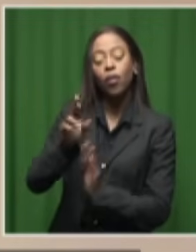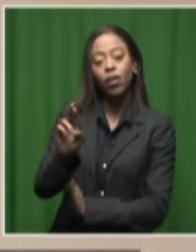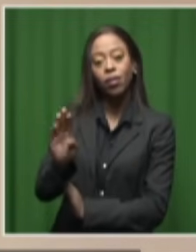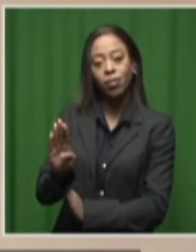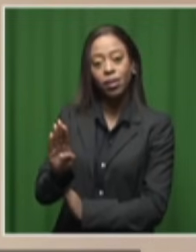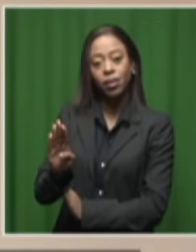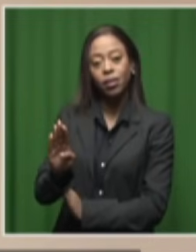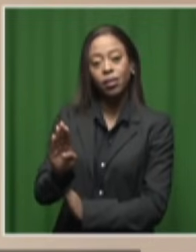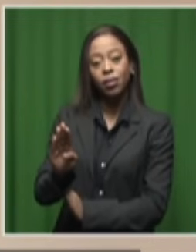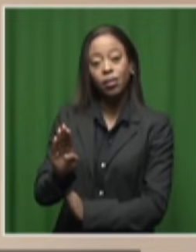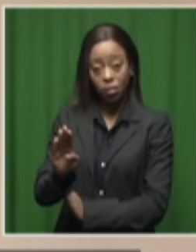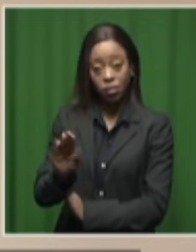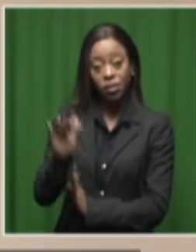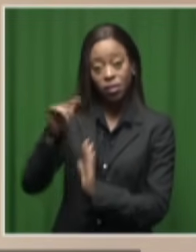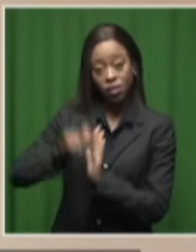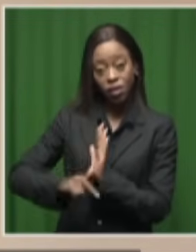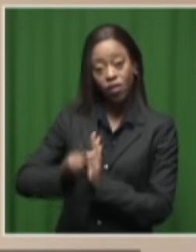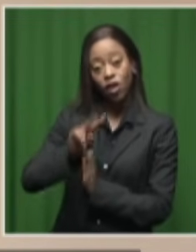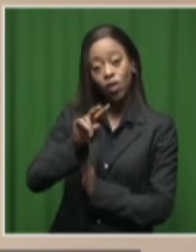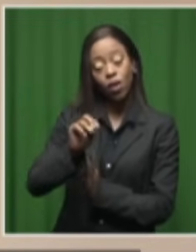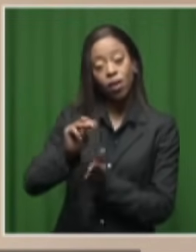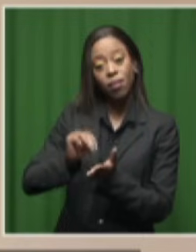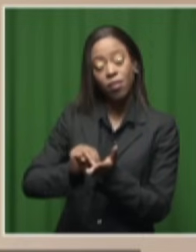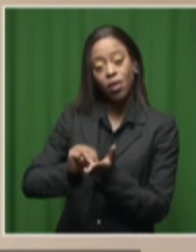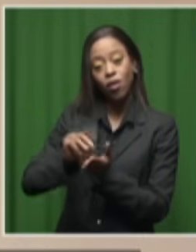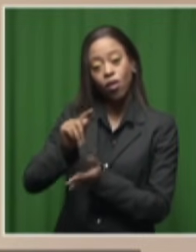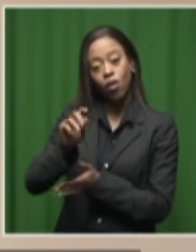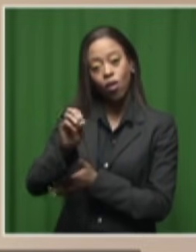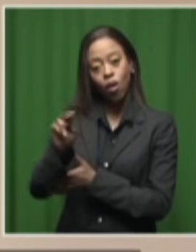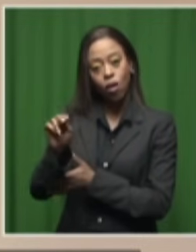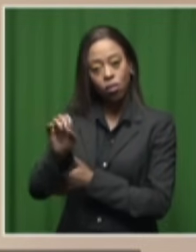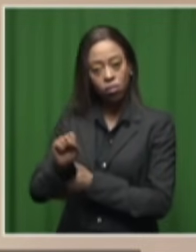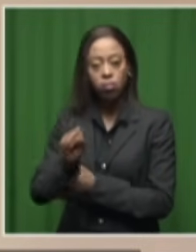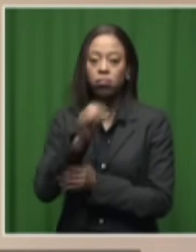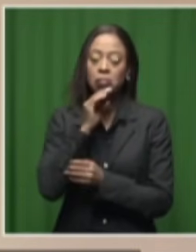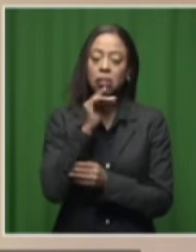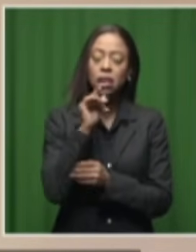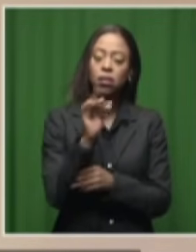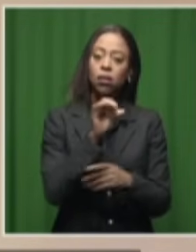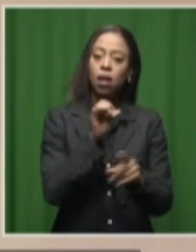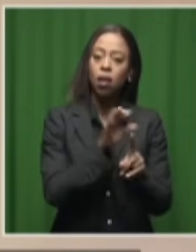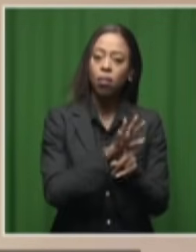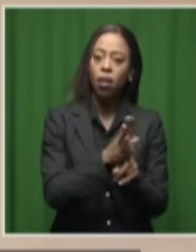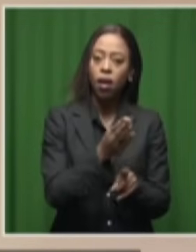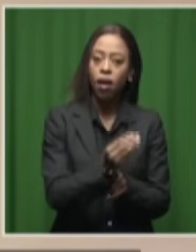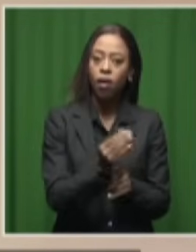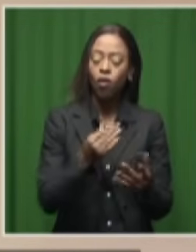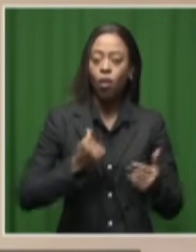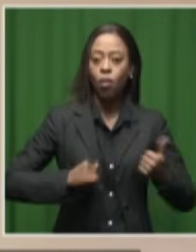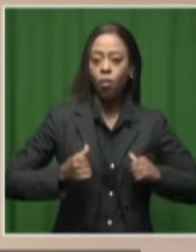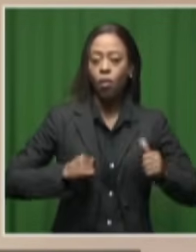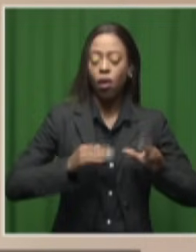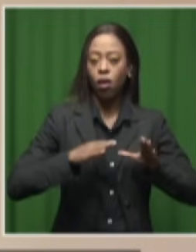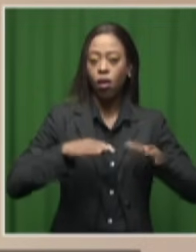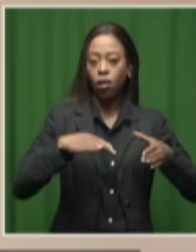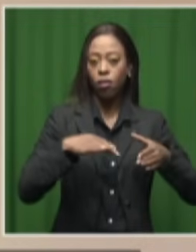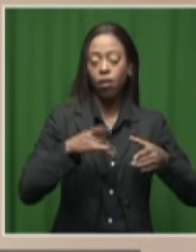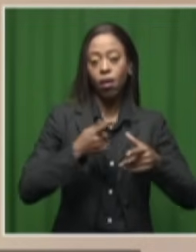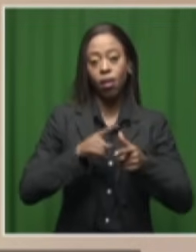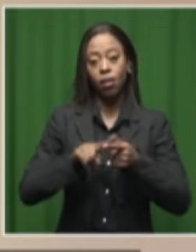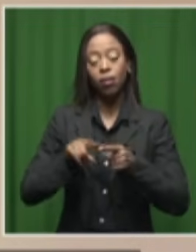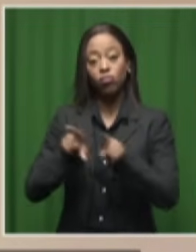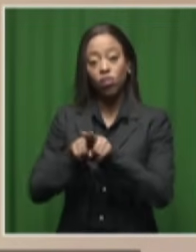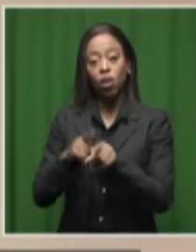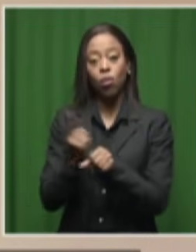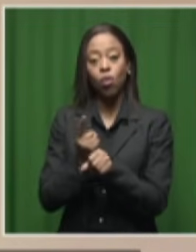almost 20 million tons. So in that sense, it is going to knock-on effect on the performance of the sector and also